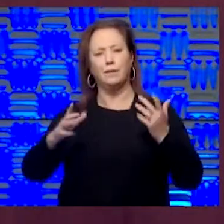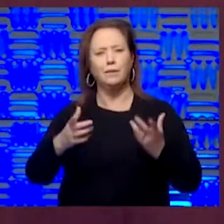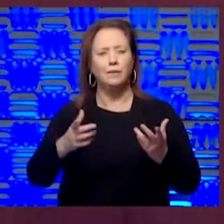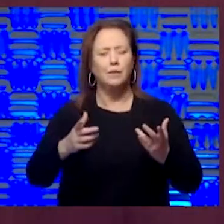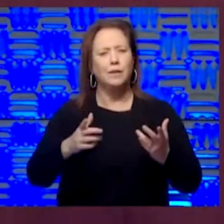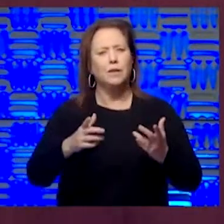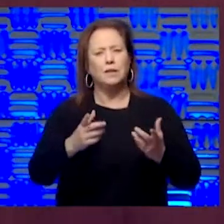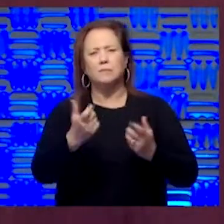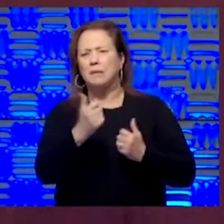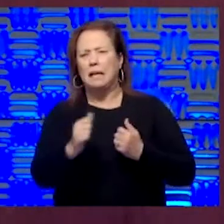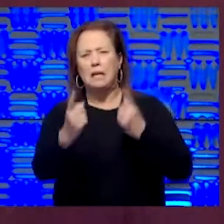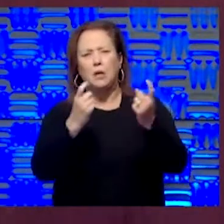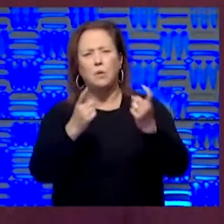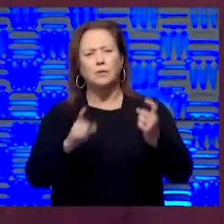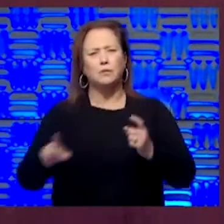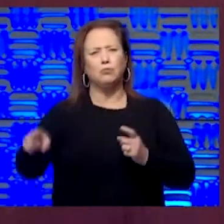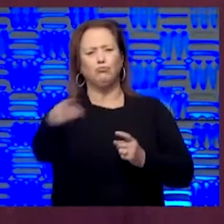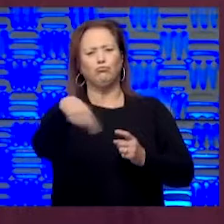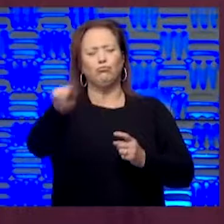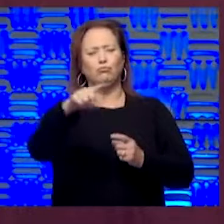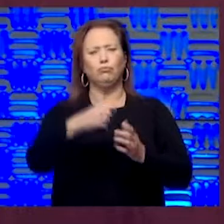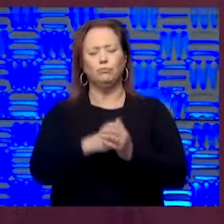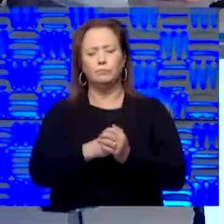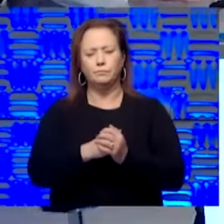what questions the folks have that are out there.